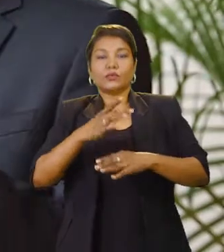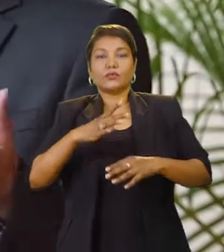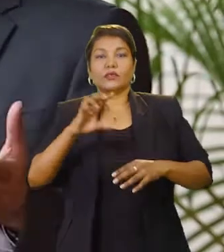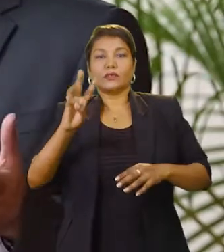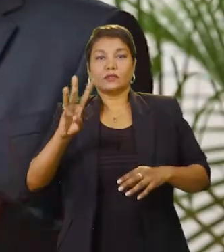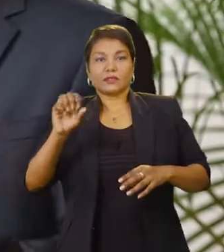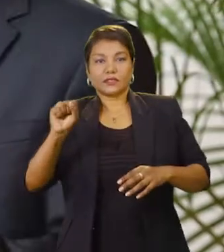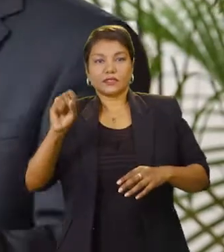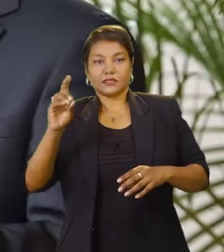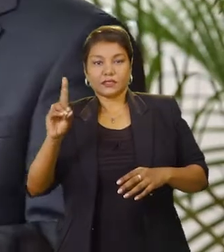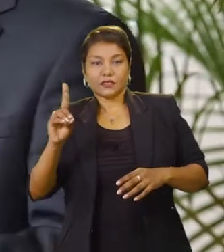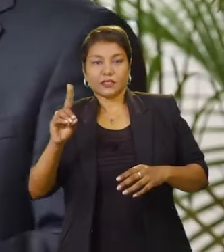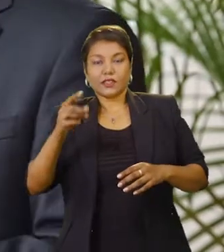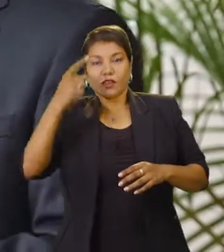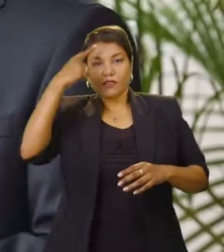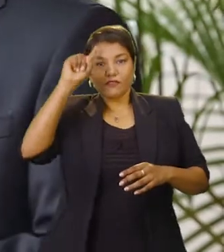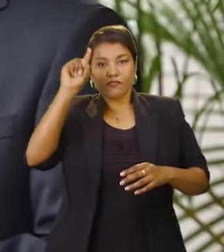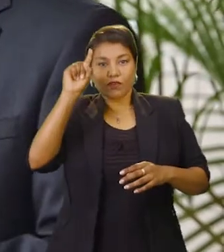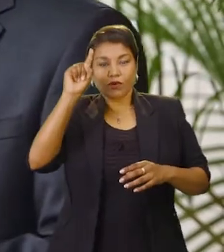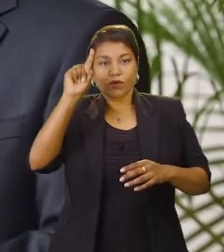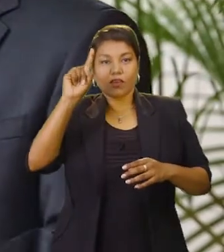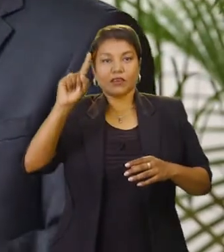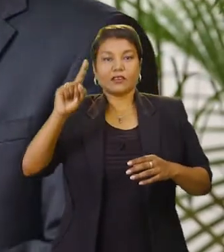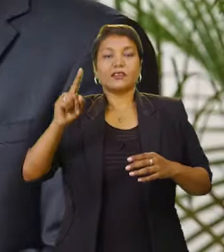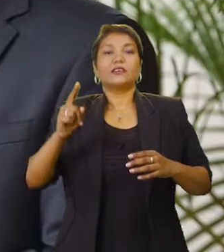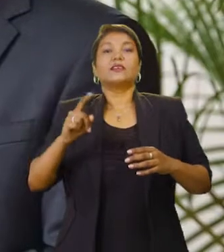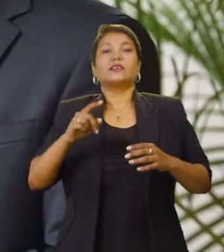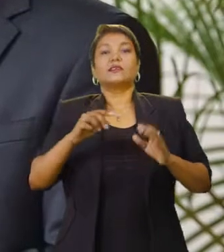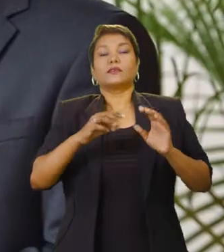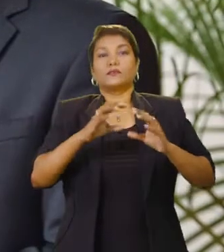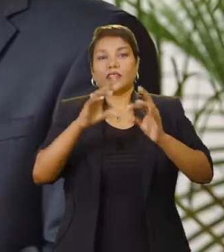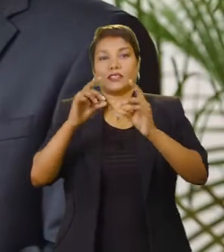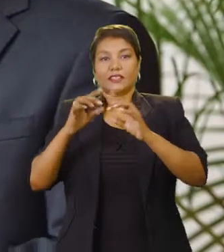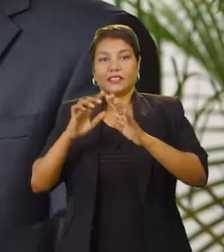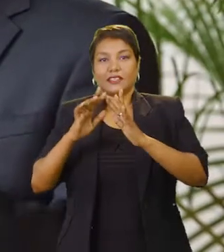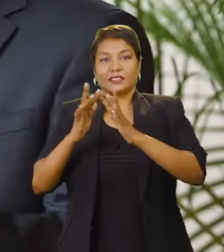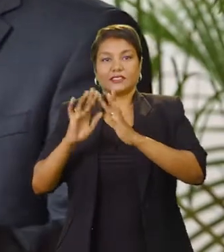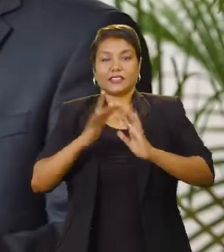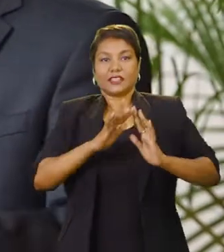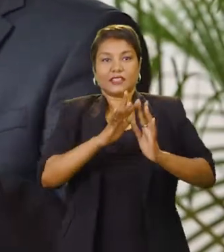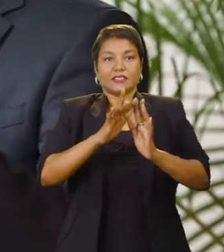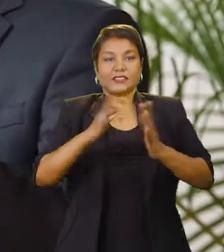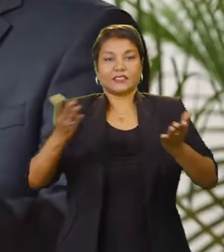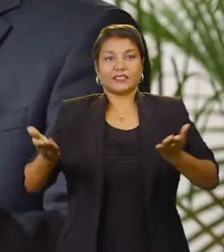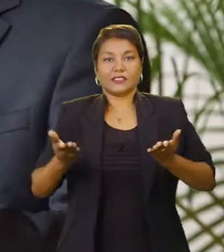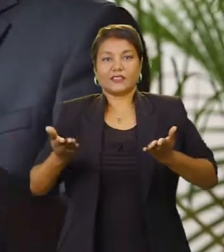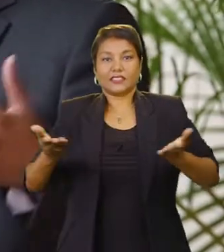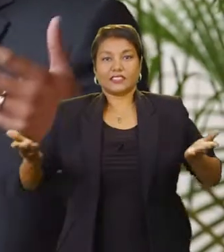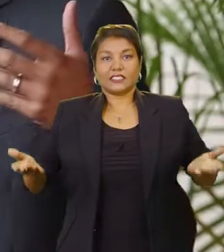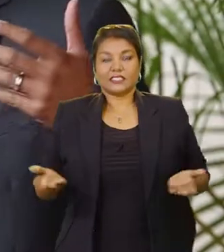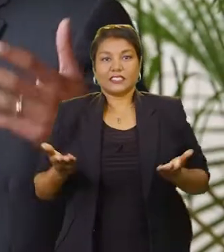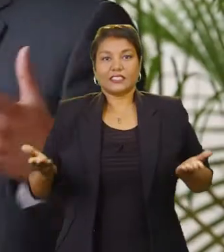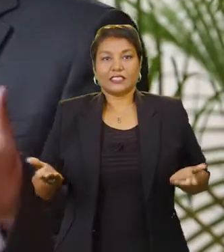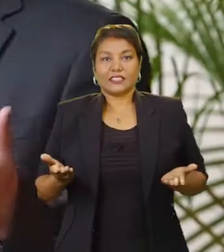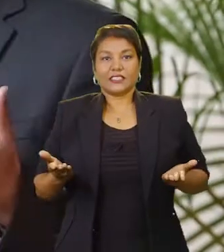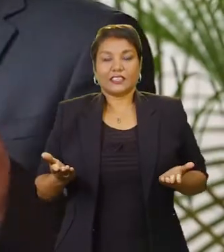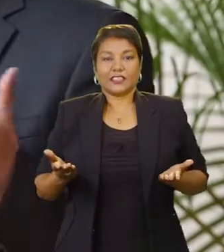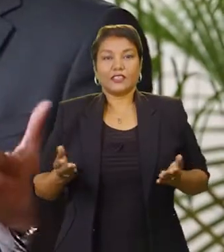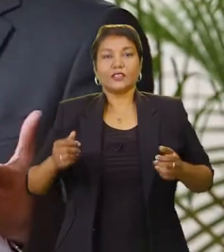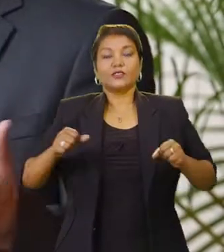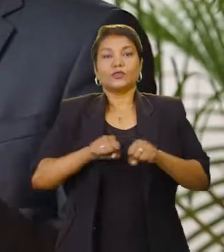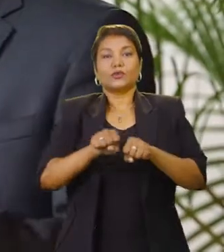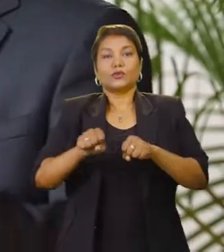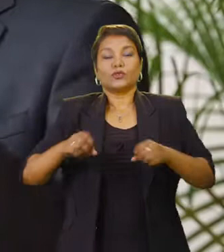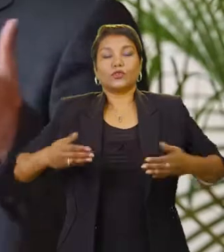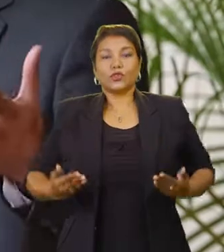important. They are our TV broadcasters, of course, for one. And of course, in doing so, still allow